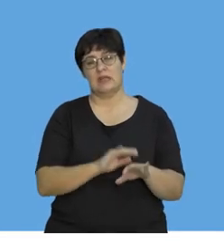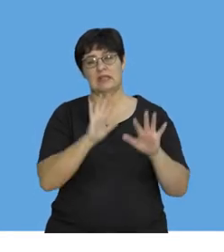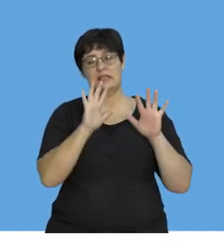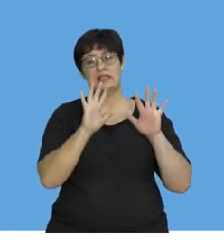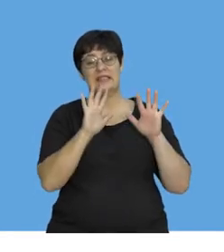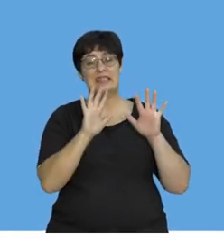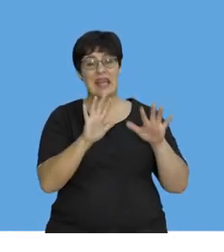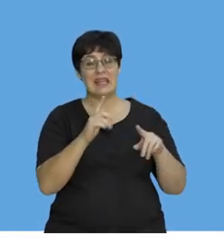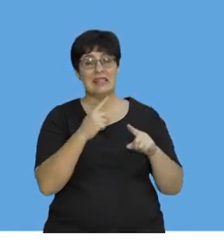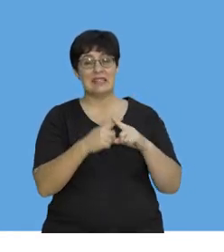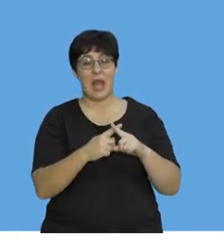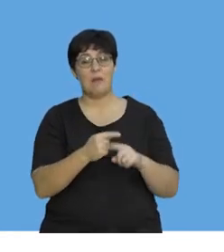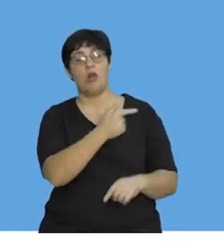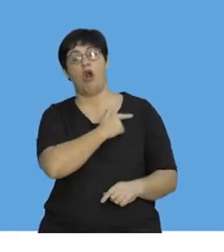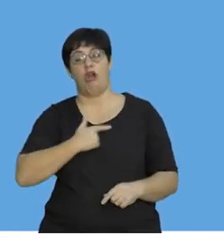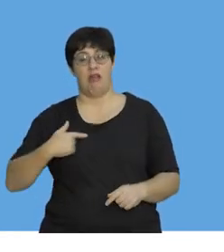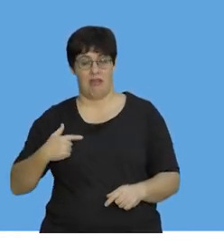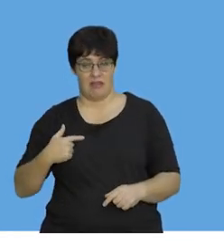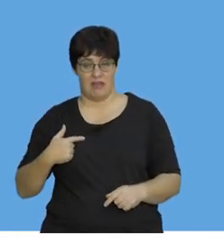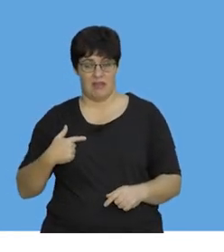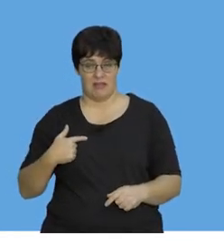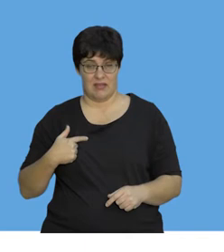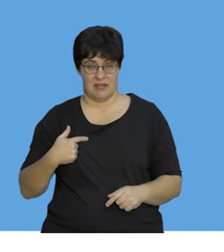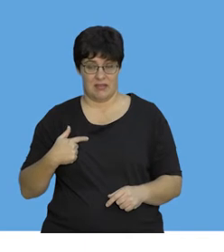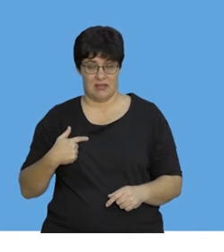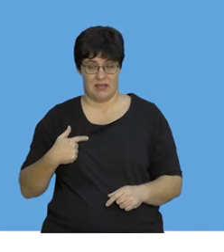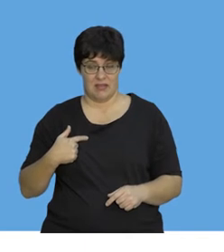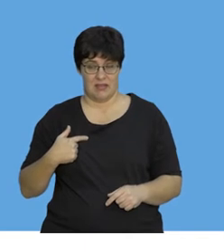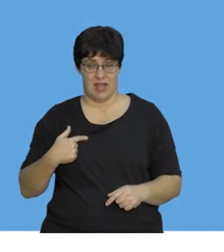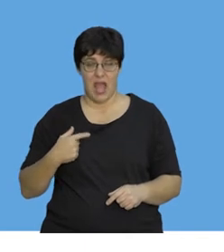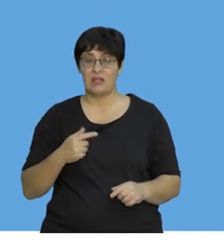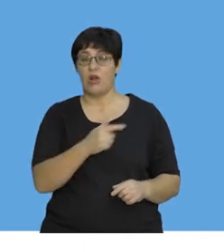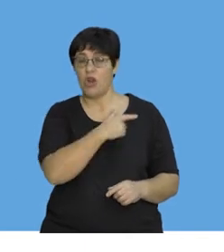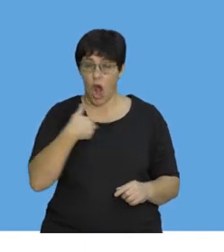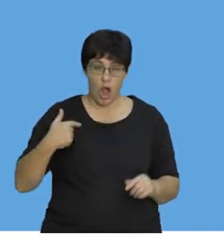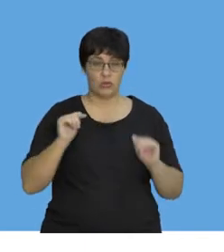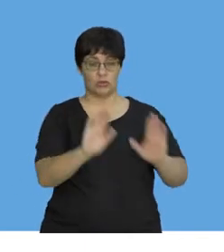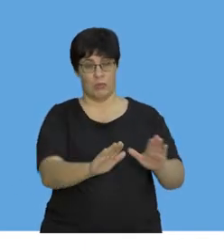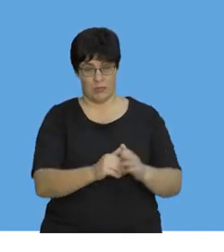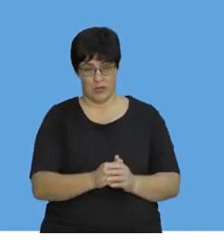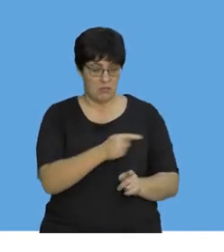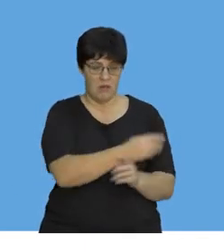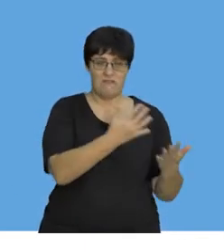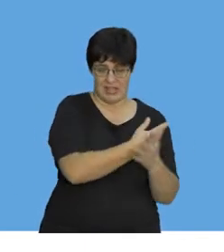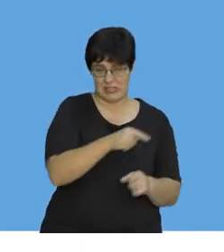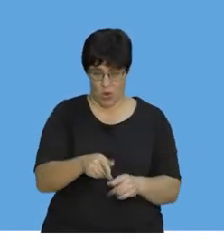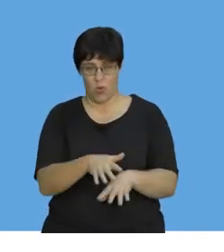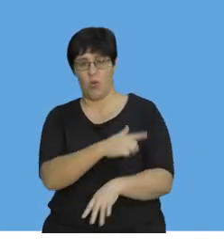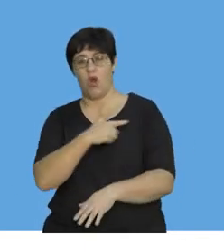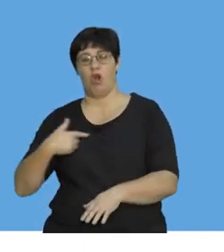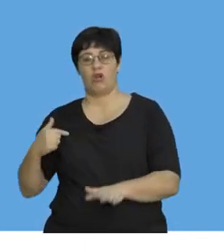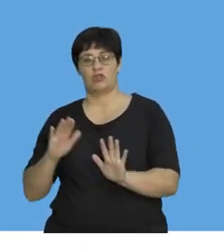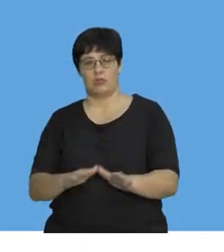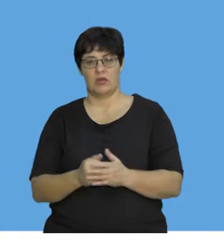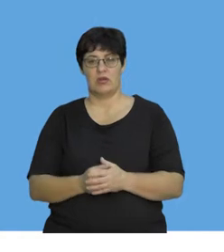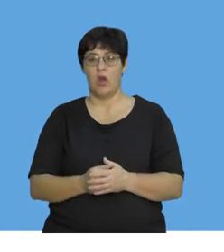10 times longer. Okay. So, it took longer to stop. It now only experiences